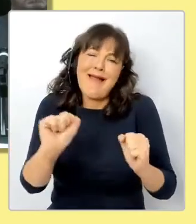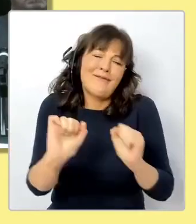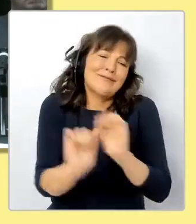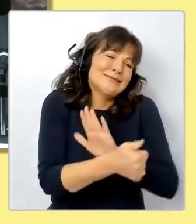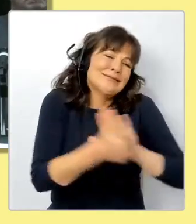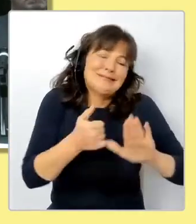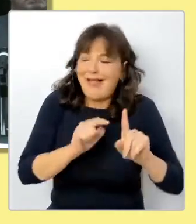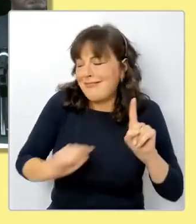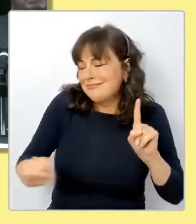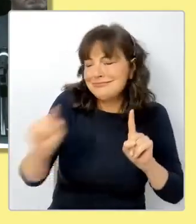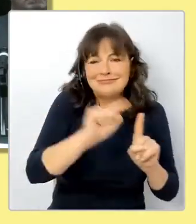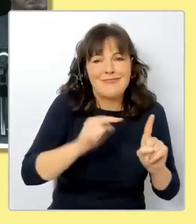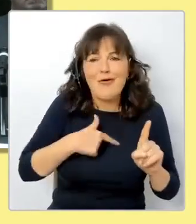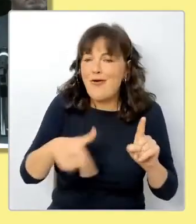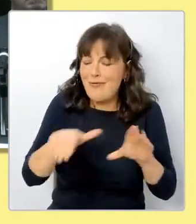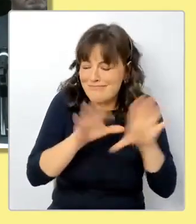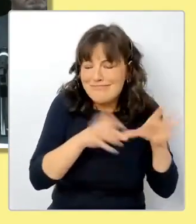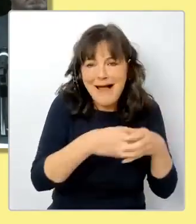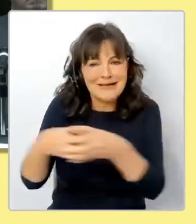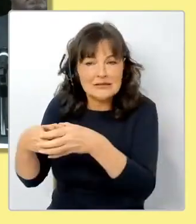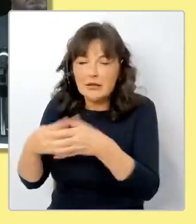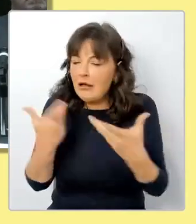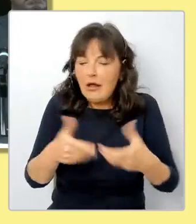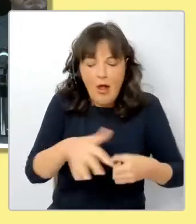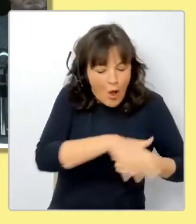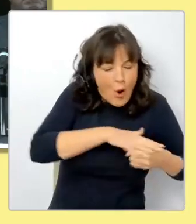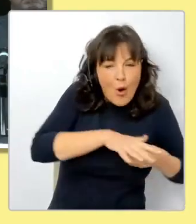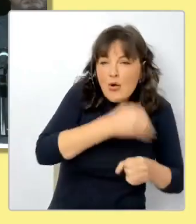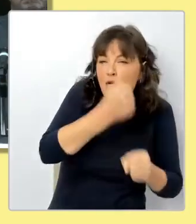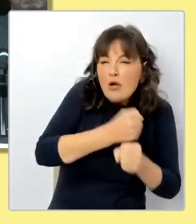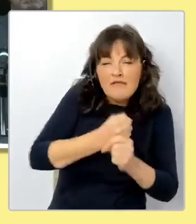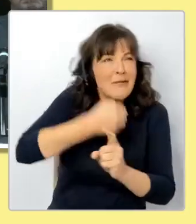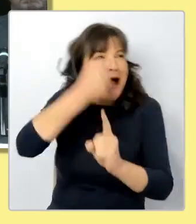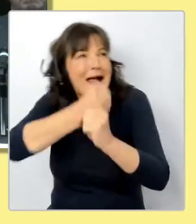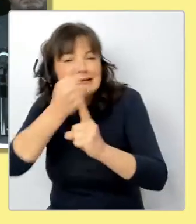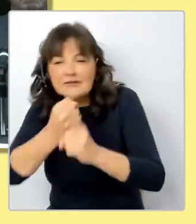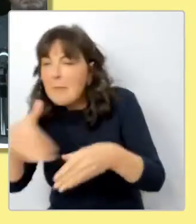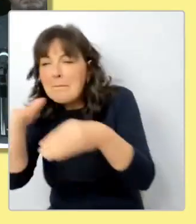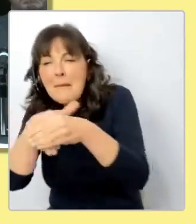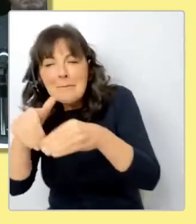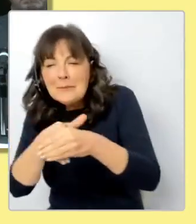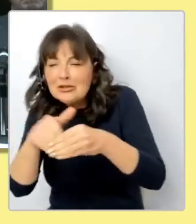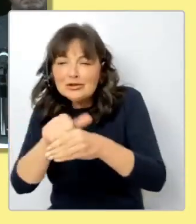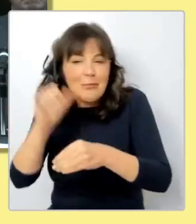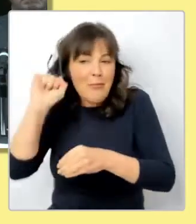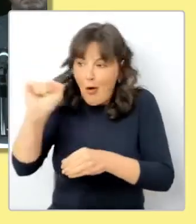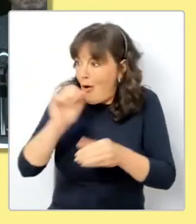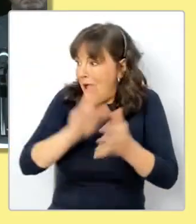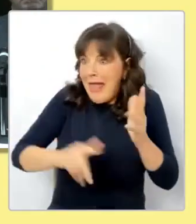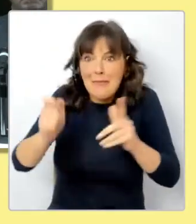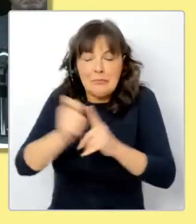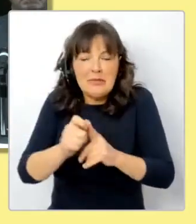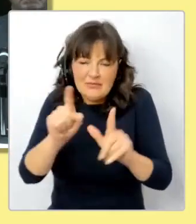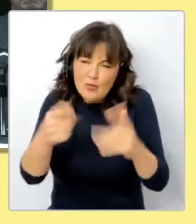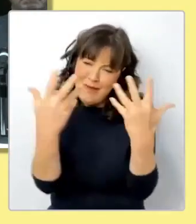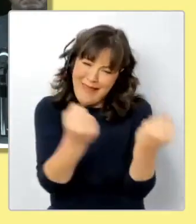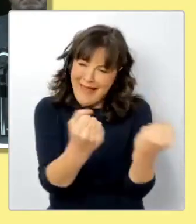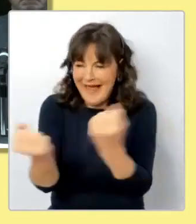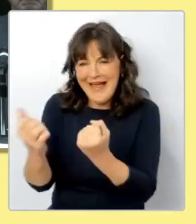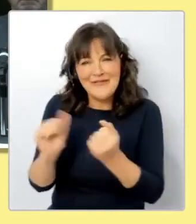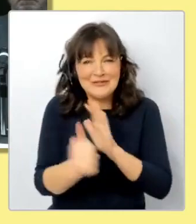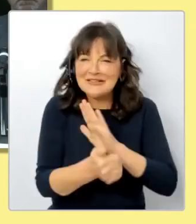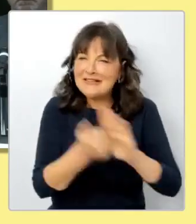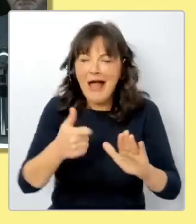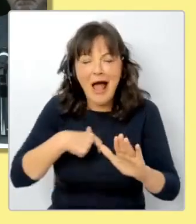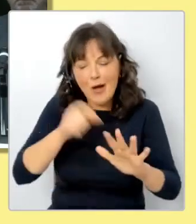Scottish Parliament, local government, our activists, our membership, and we must harness that talent. I would harness all of